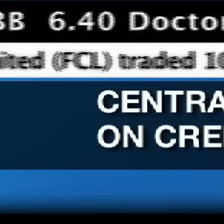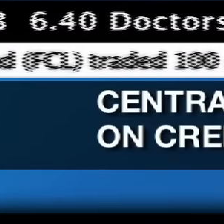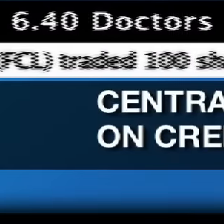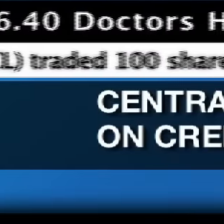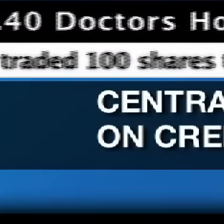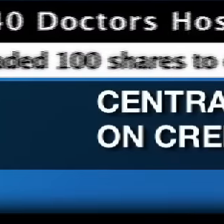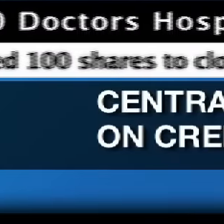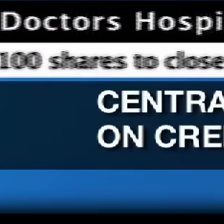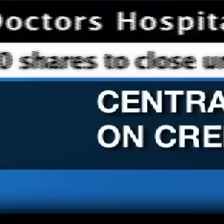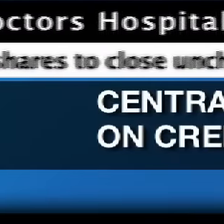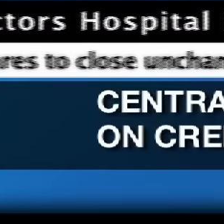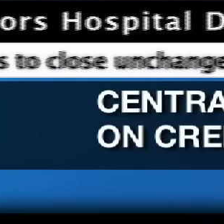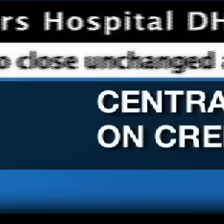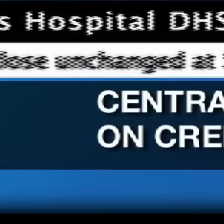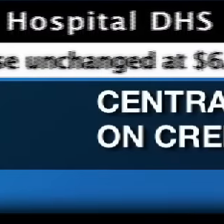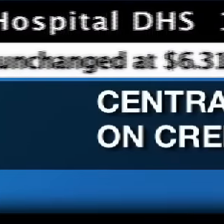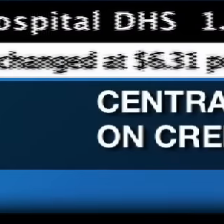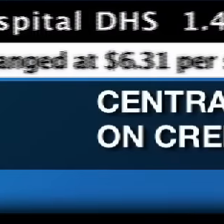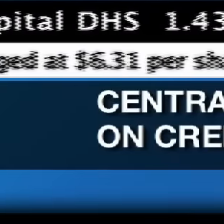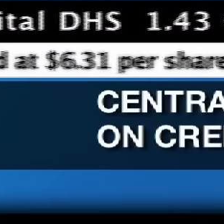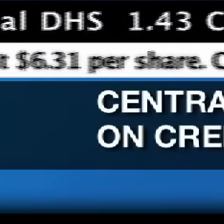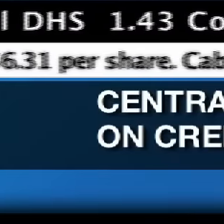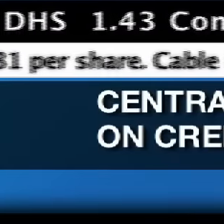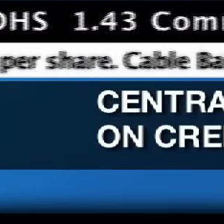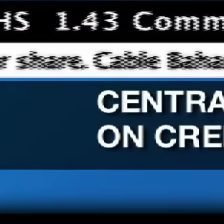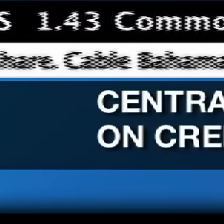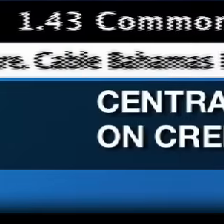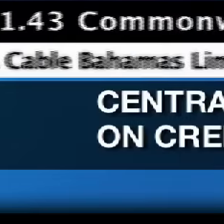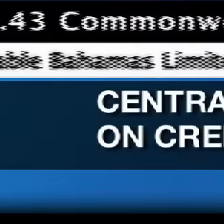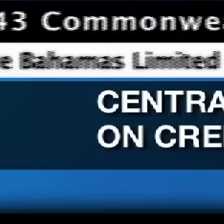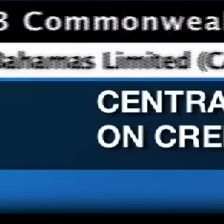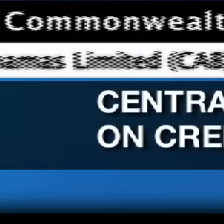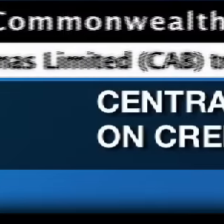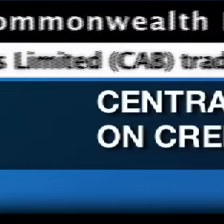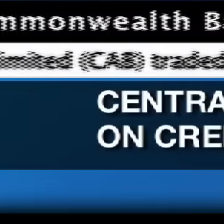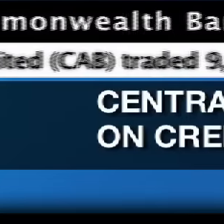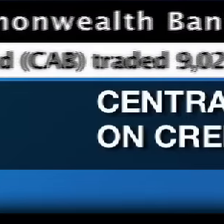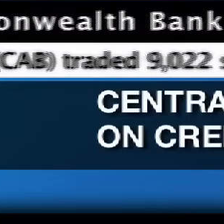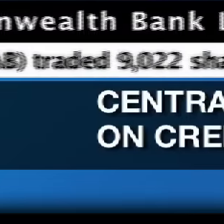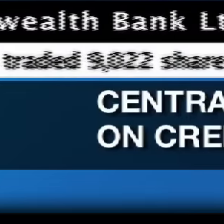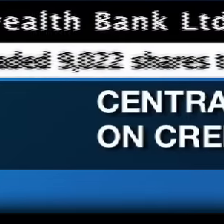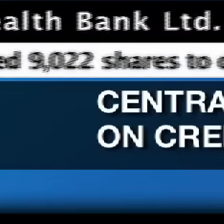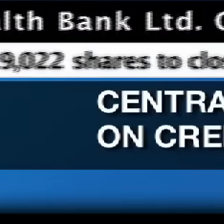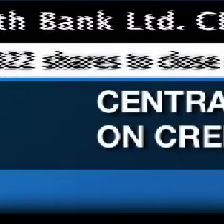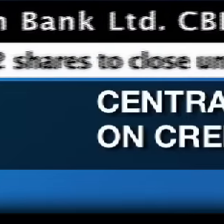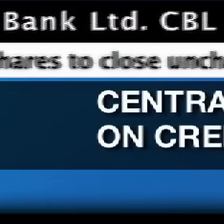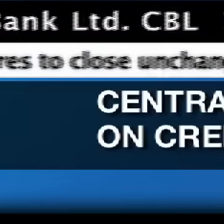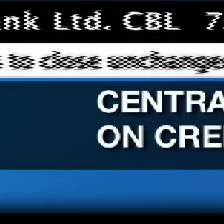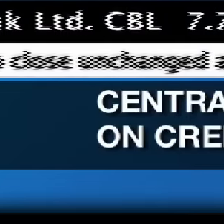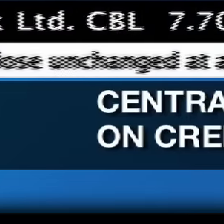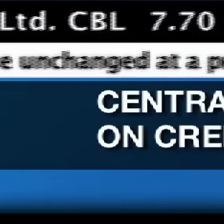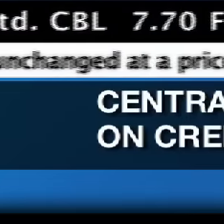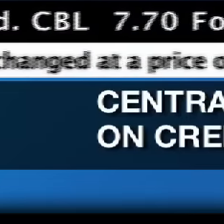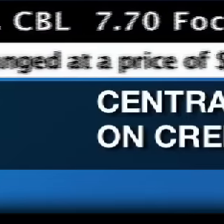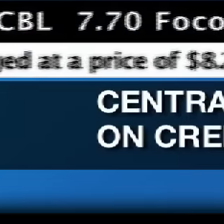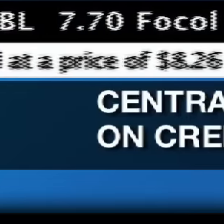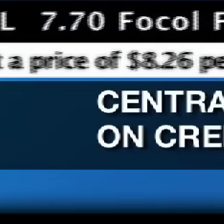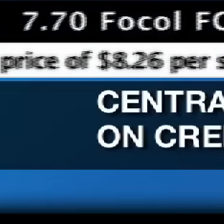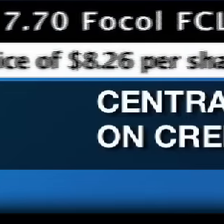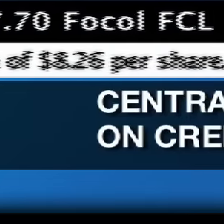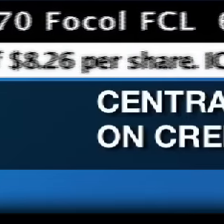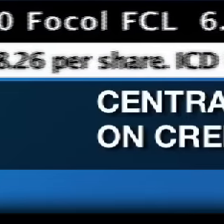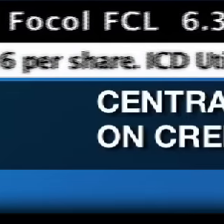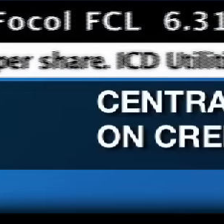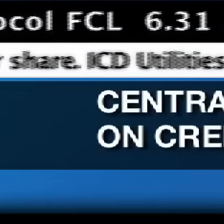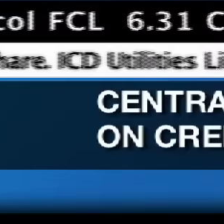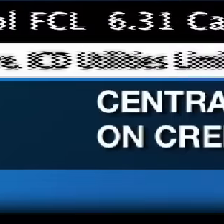expects legislation to create the Credit Bureau will be brought to Parliament in early 2016, and if passed, the full implementation will take